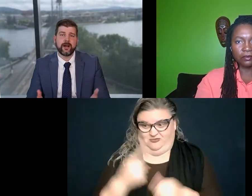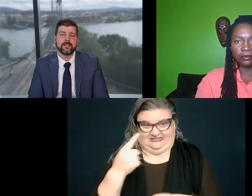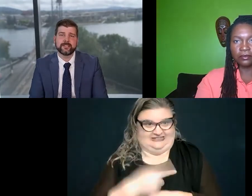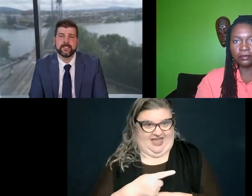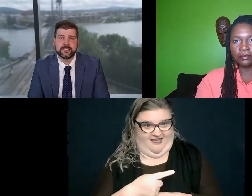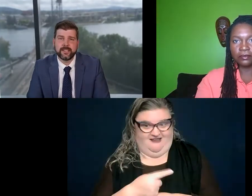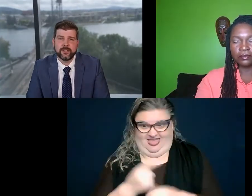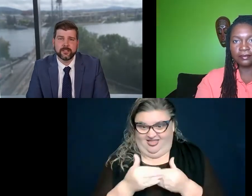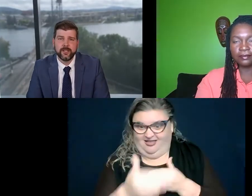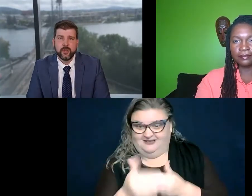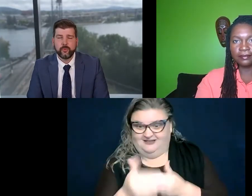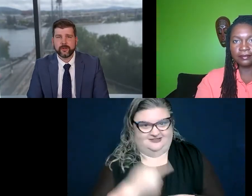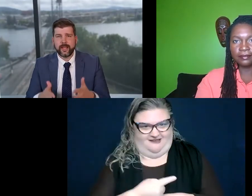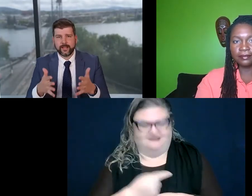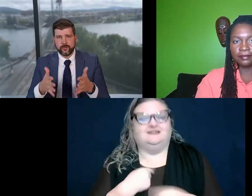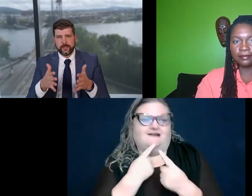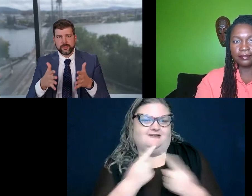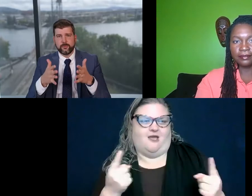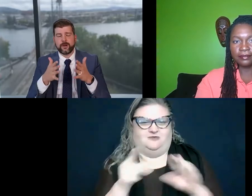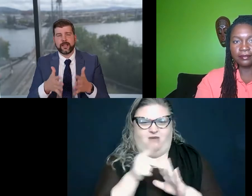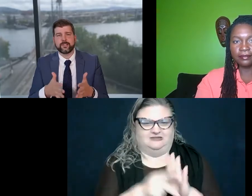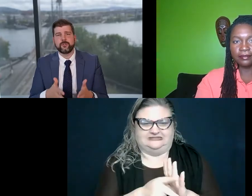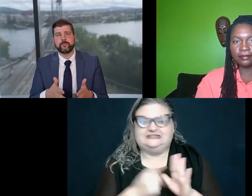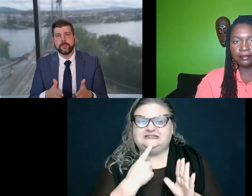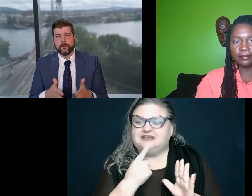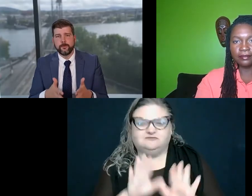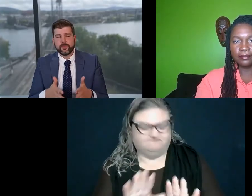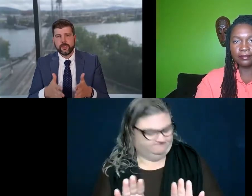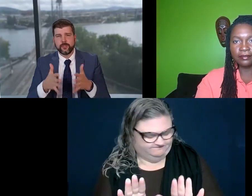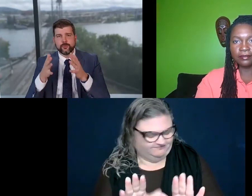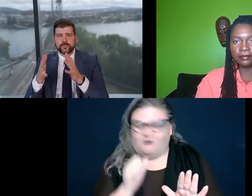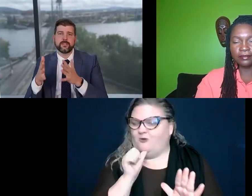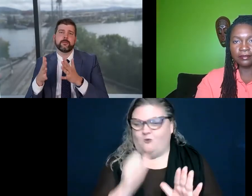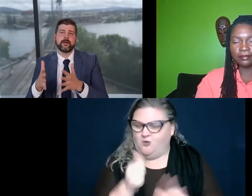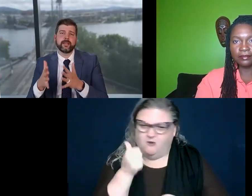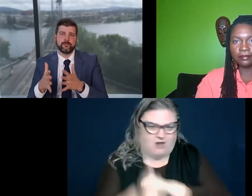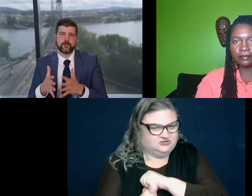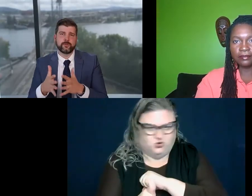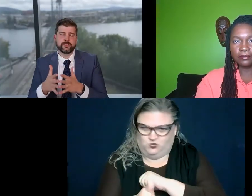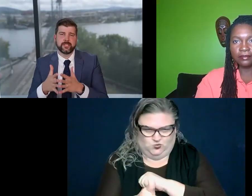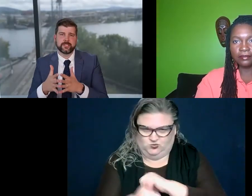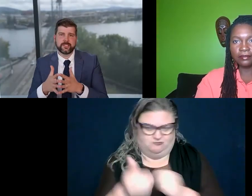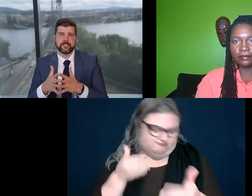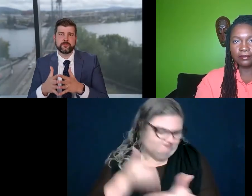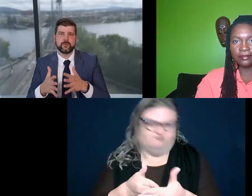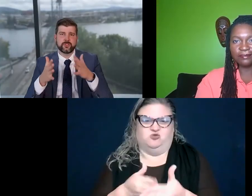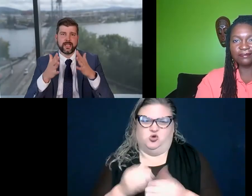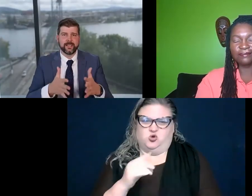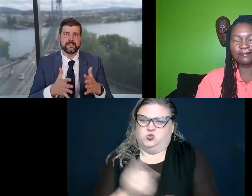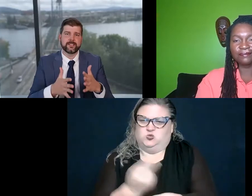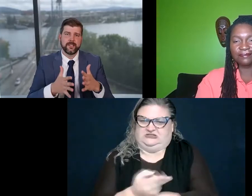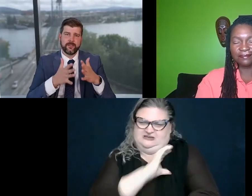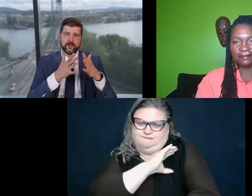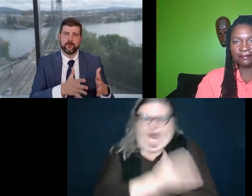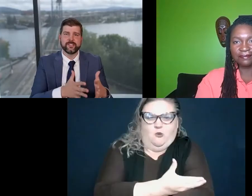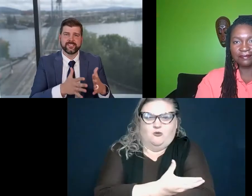announce a policy that said, look, we are not going to prosecute people using the might of the criminal justice system to